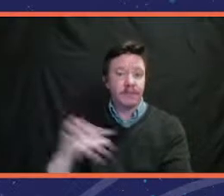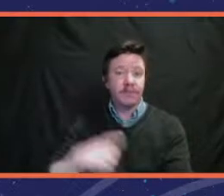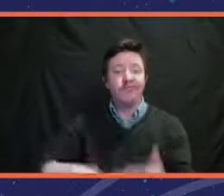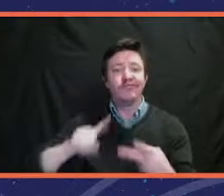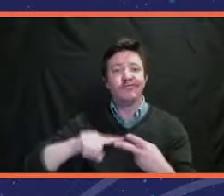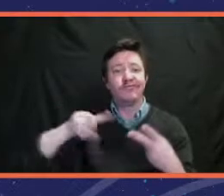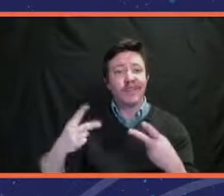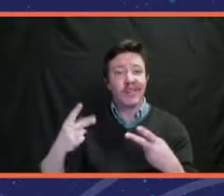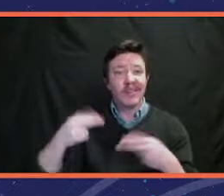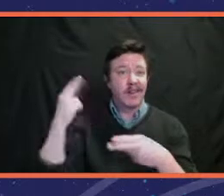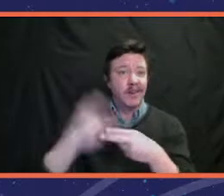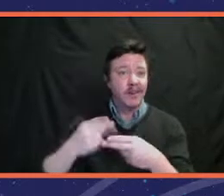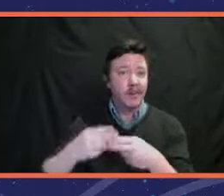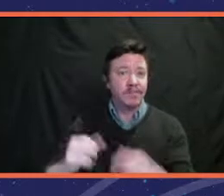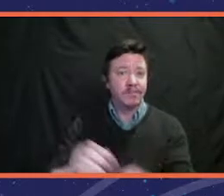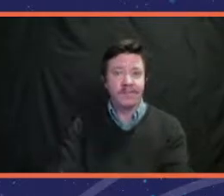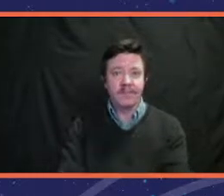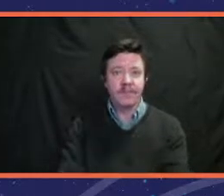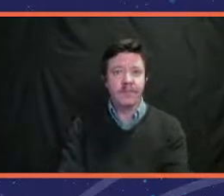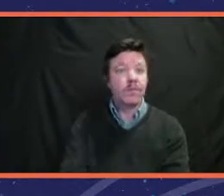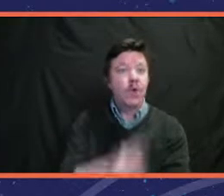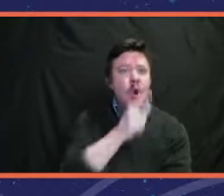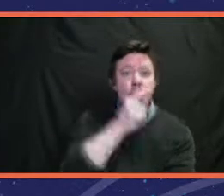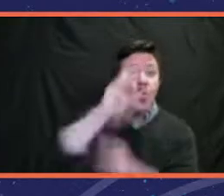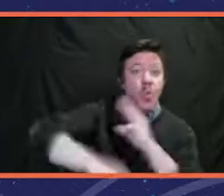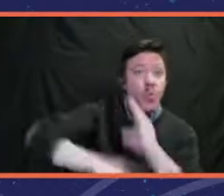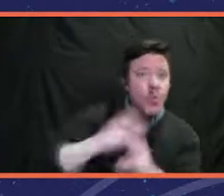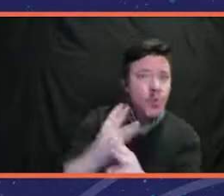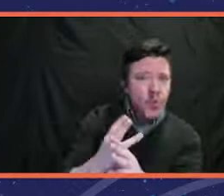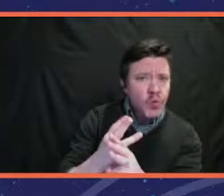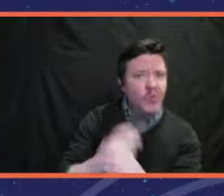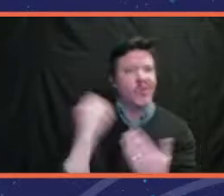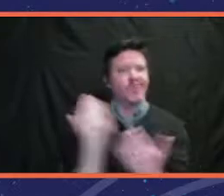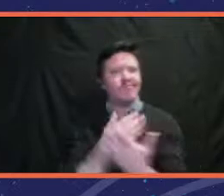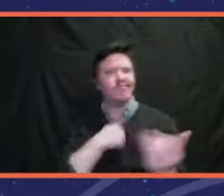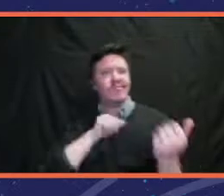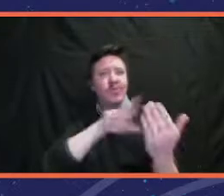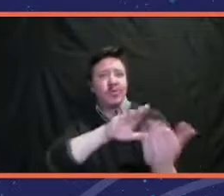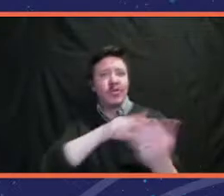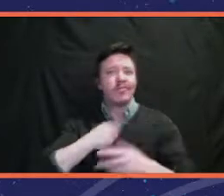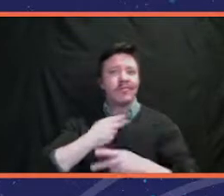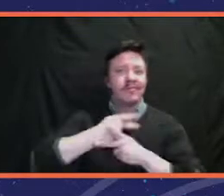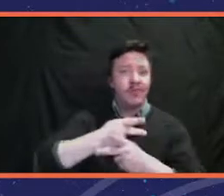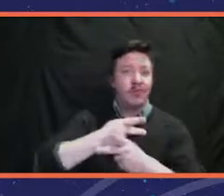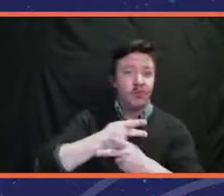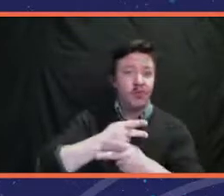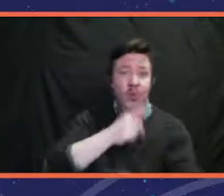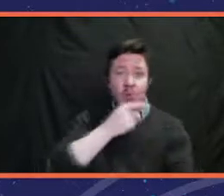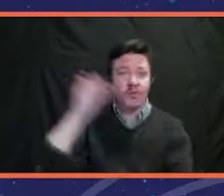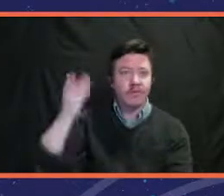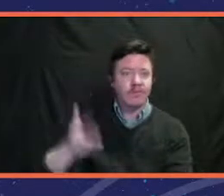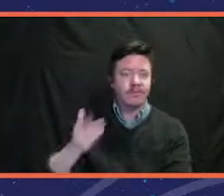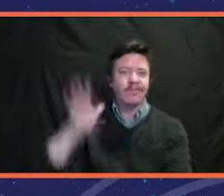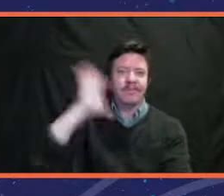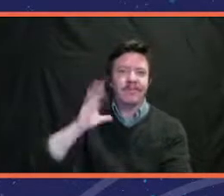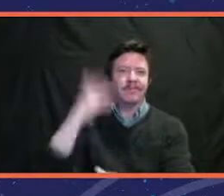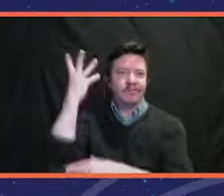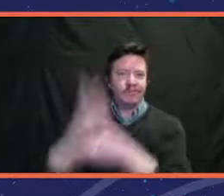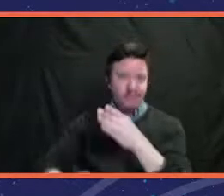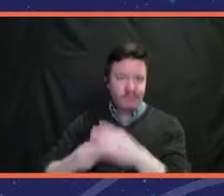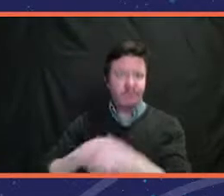is called Whose World, Green New Deal, produced by the late great Hot